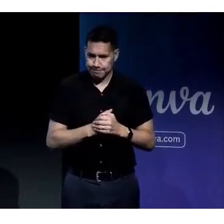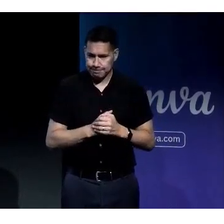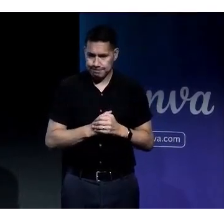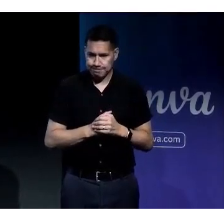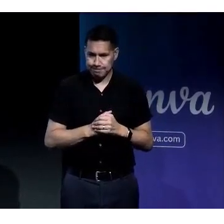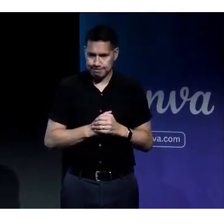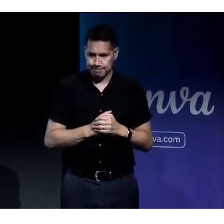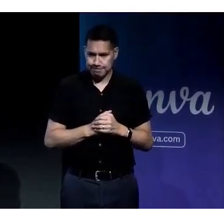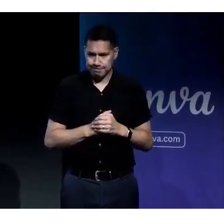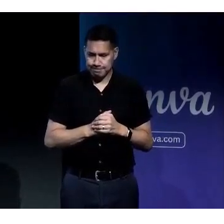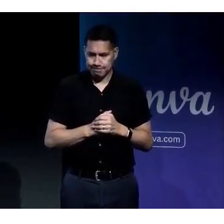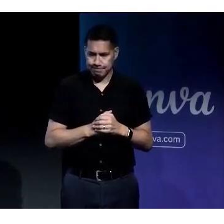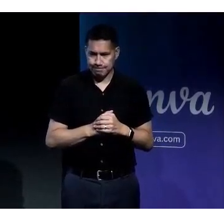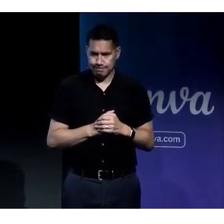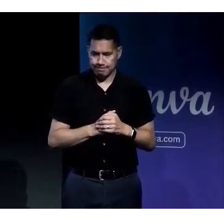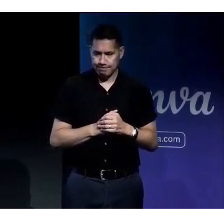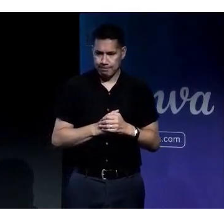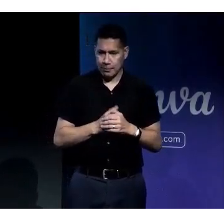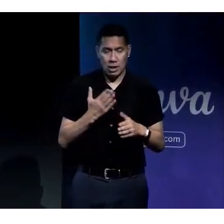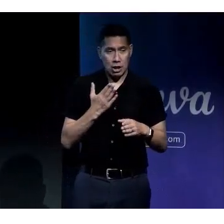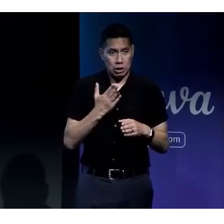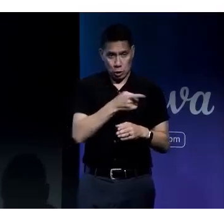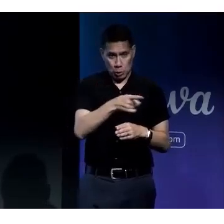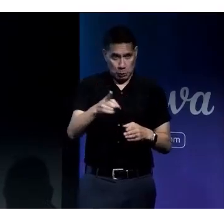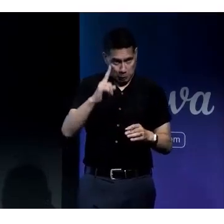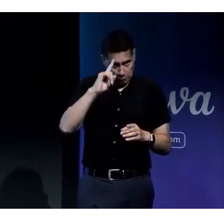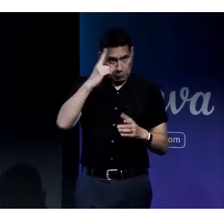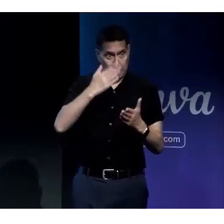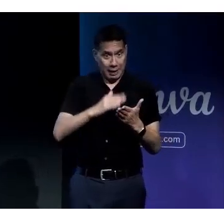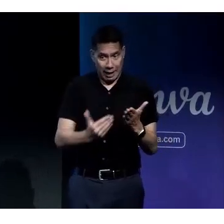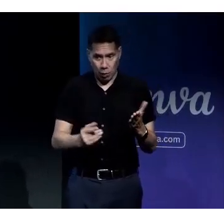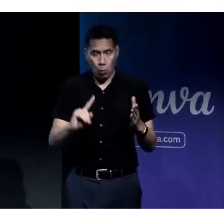So, given this new understanding, what might we do differently?